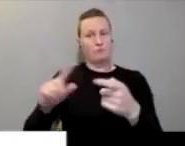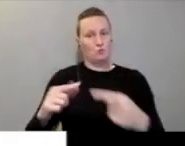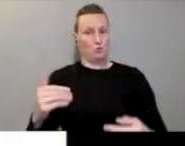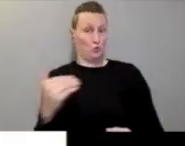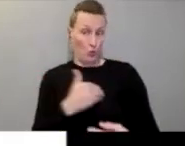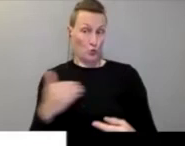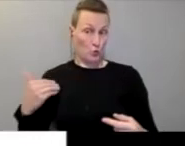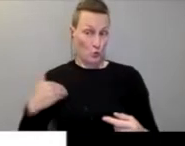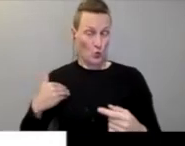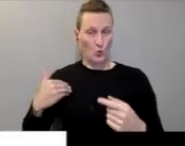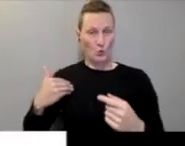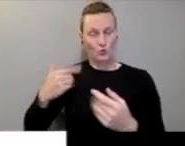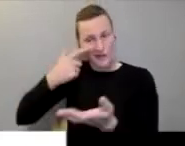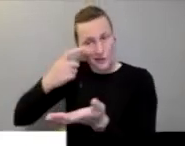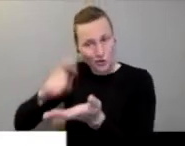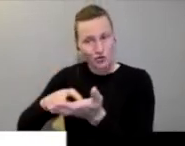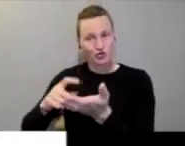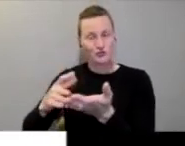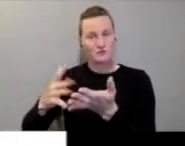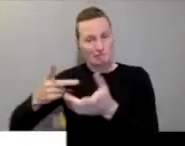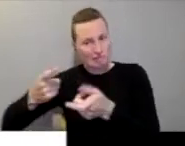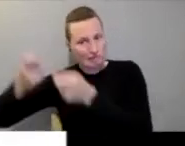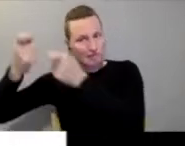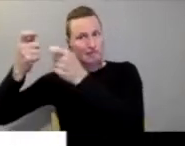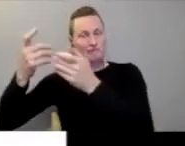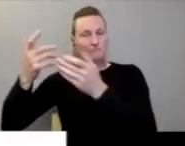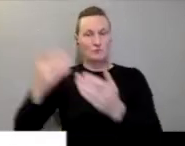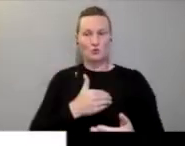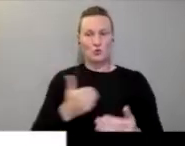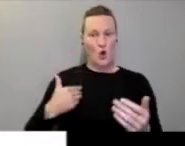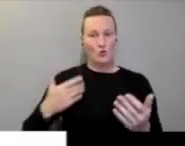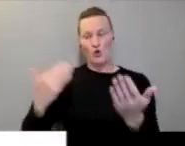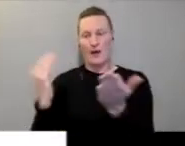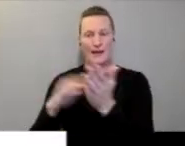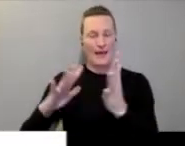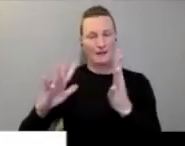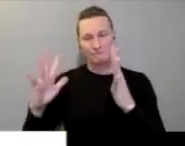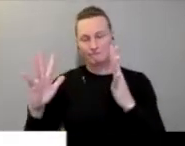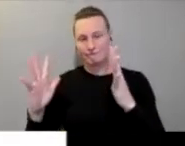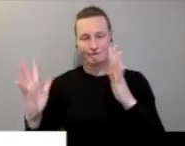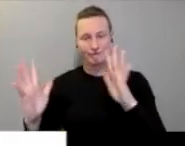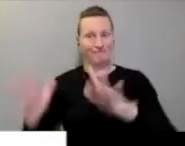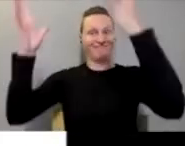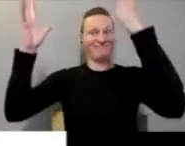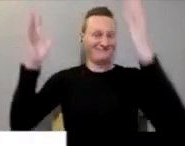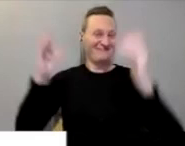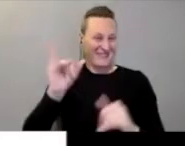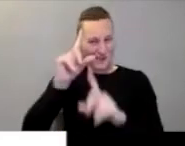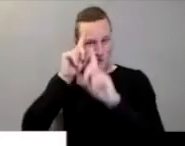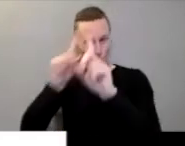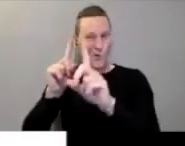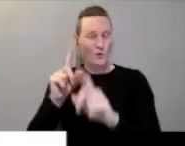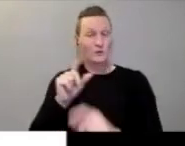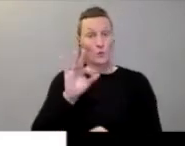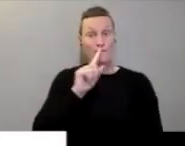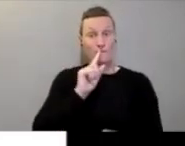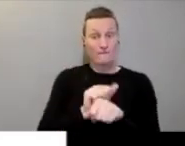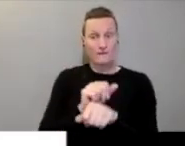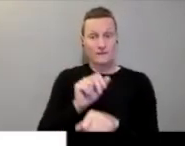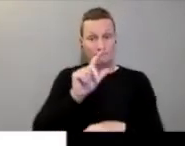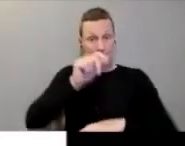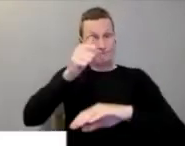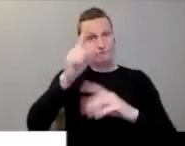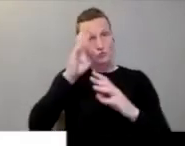kind of bringing Toronto back to life. So we'd love it if it's a digital program to be something that is connected